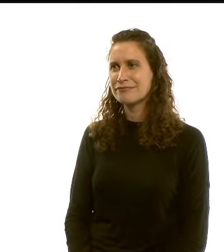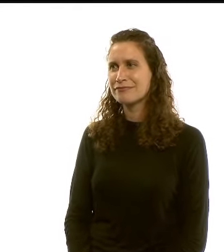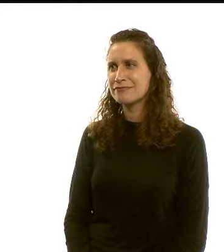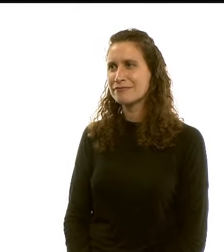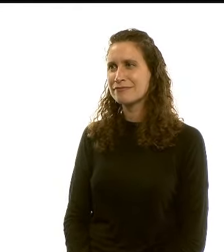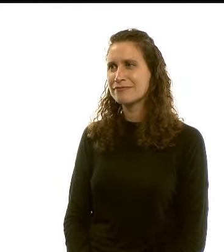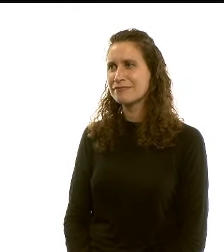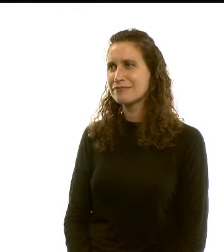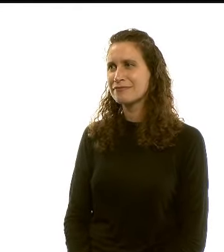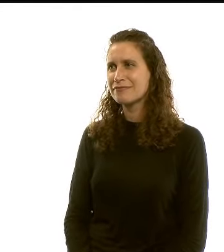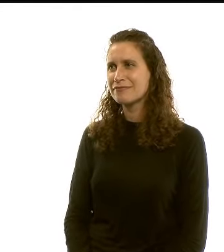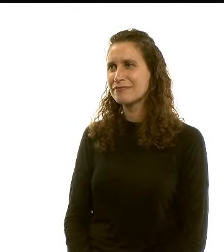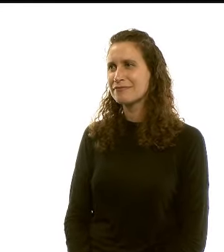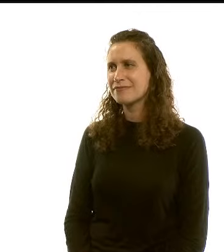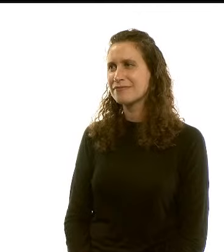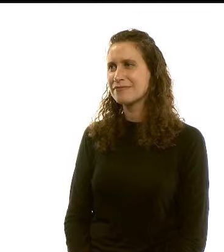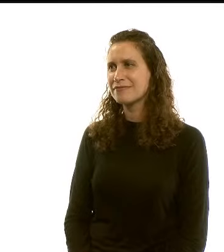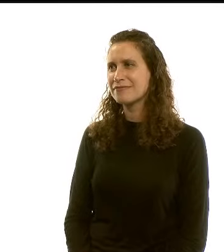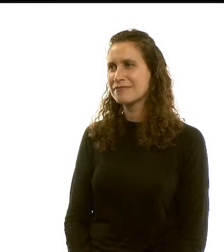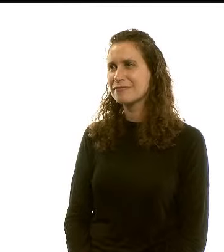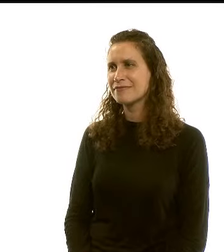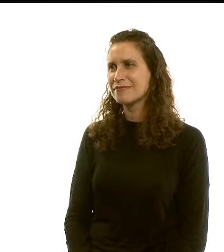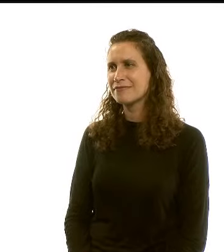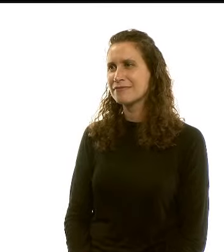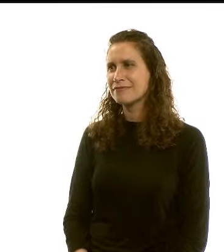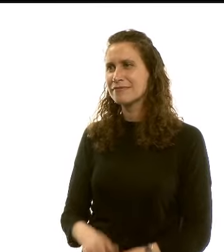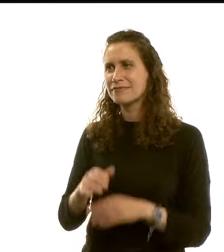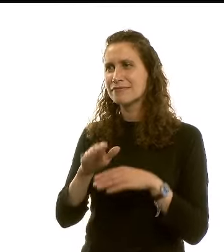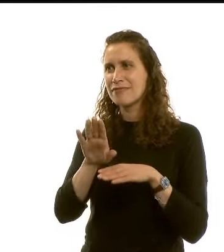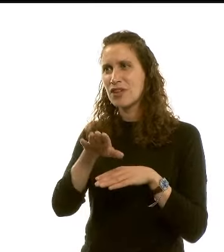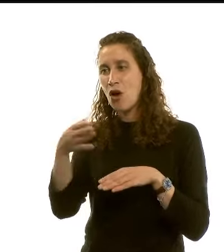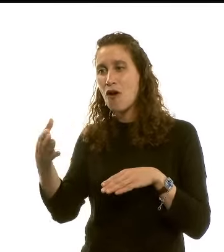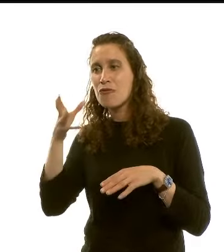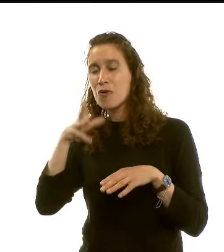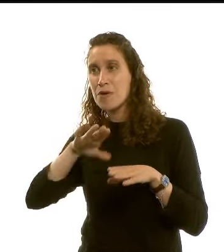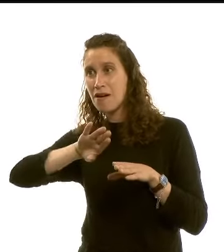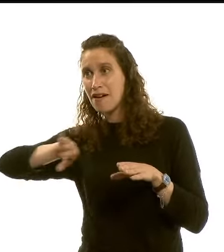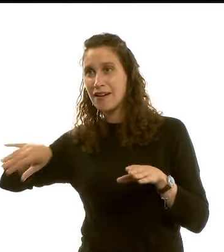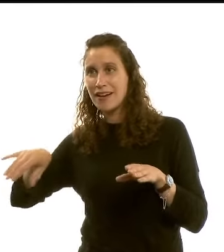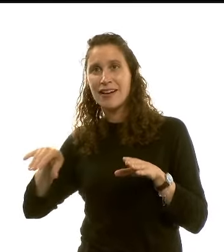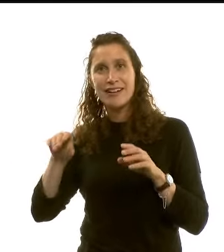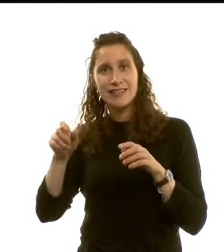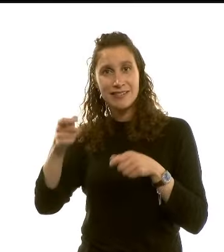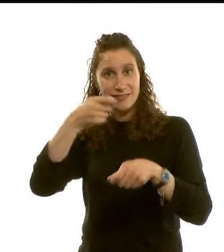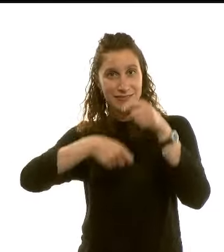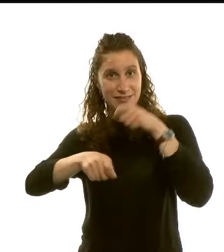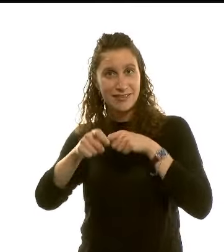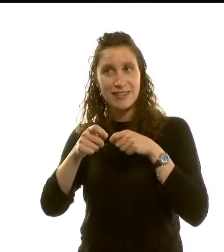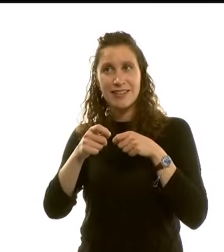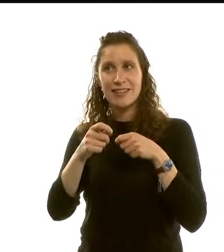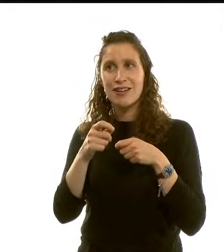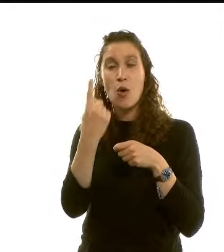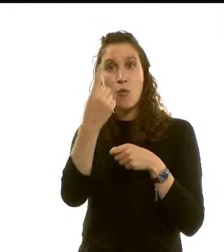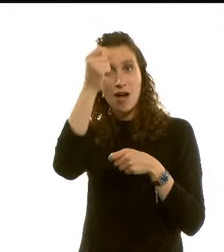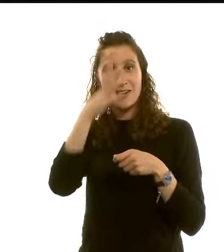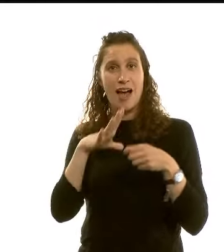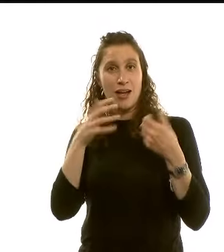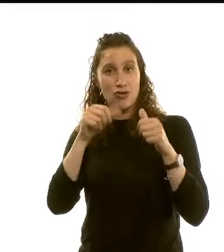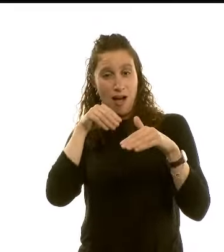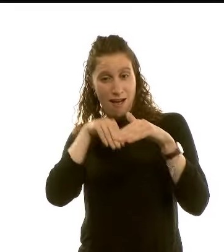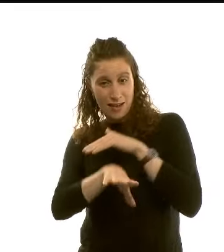This guy. This guy. Oh, you had him. So if we remove the lady of the castle, and we have this guy here trying to enter the castle,